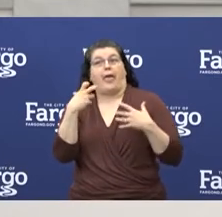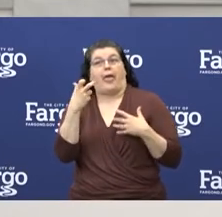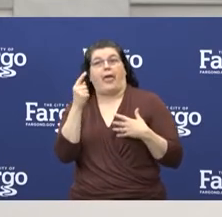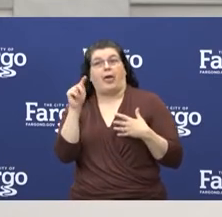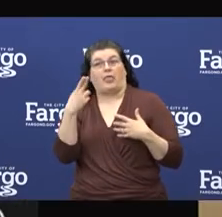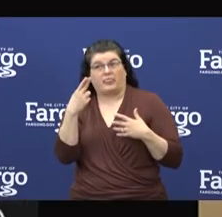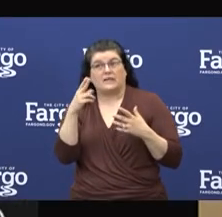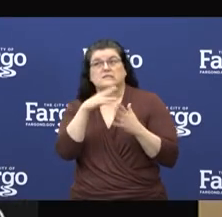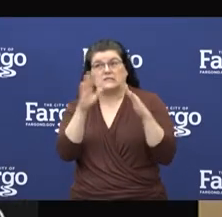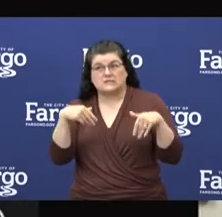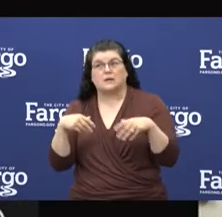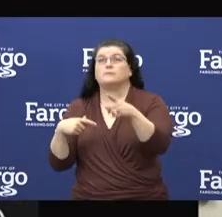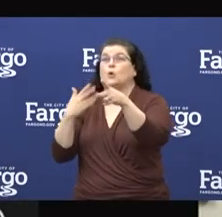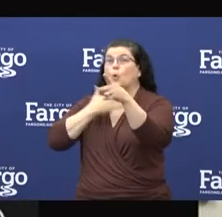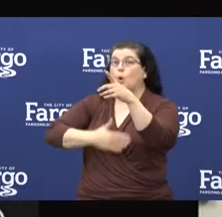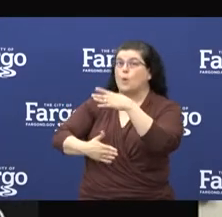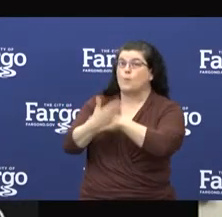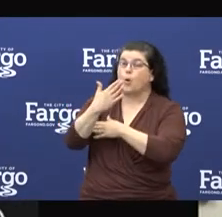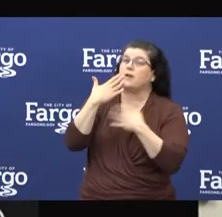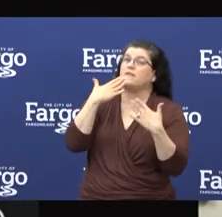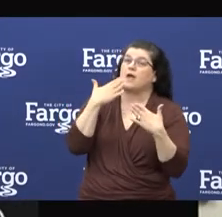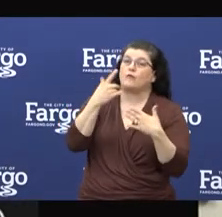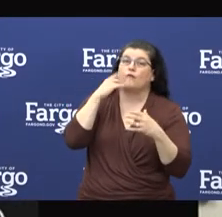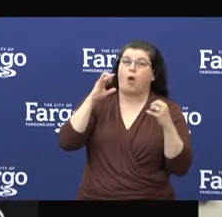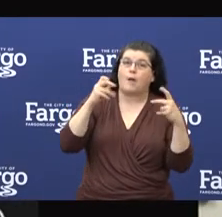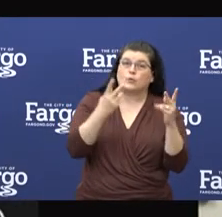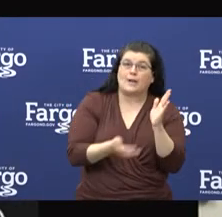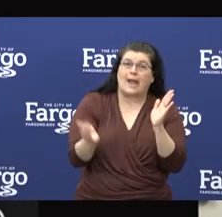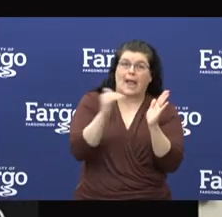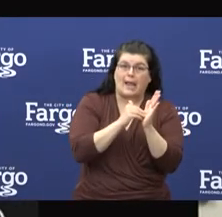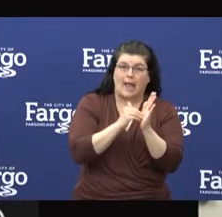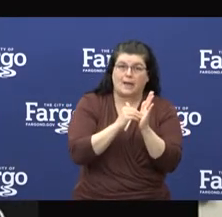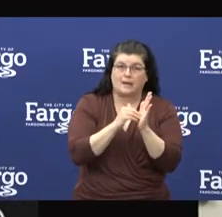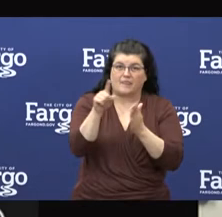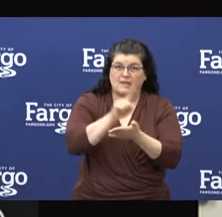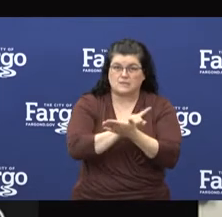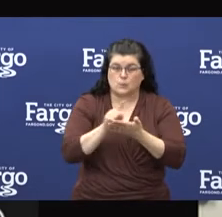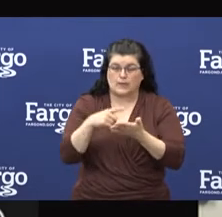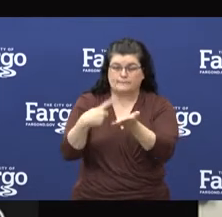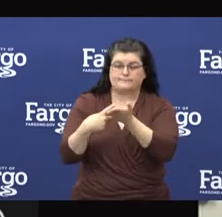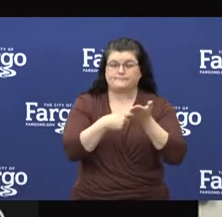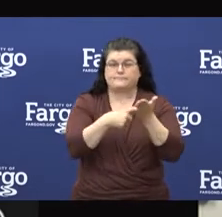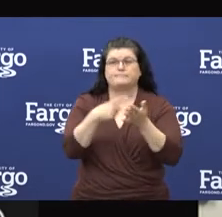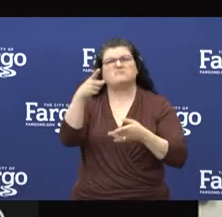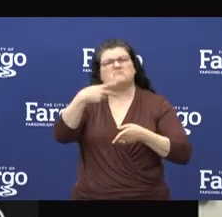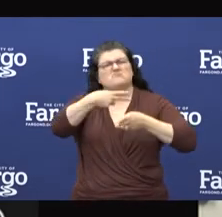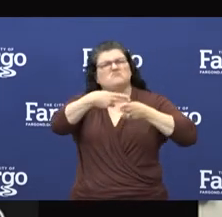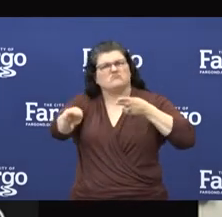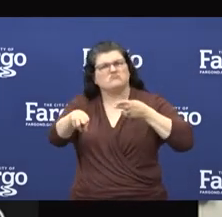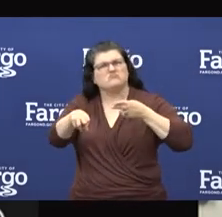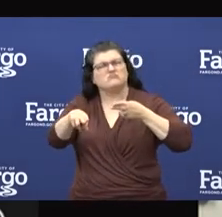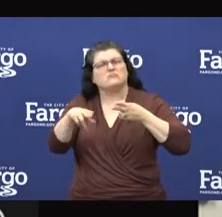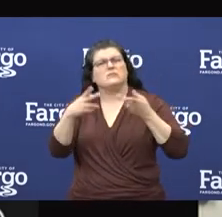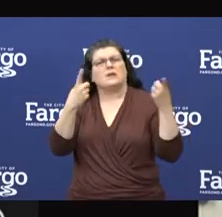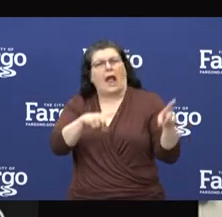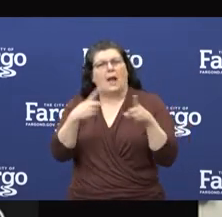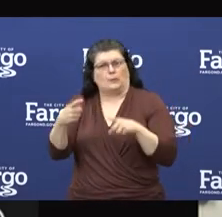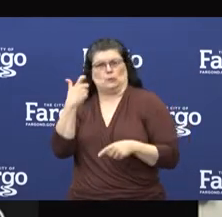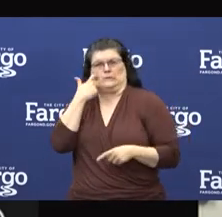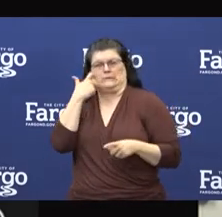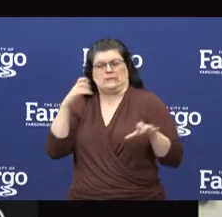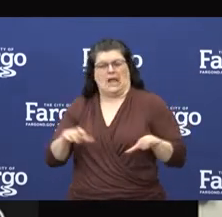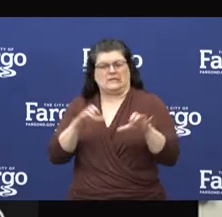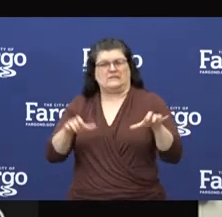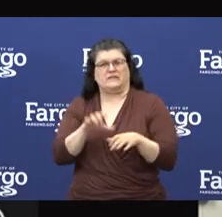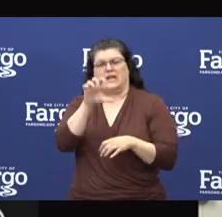Good morning. Thank you for the opportunity again this week. Just a brief update of current activity here